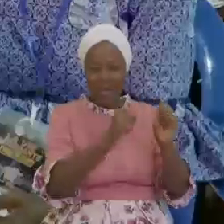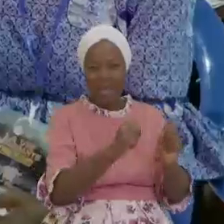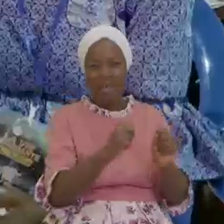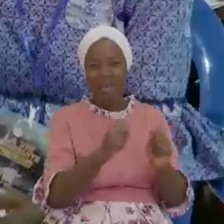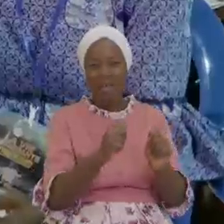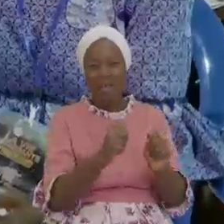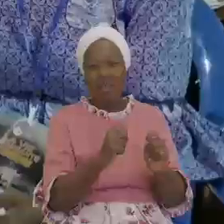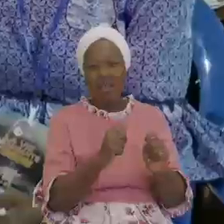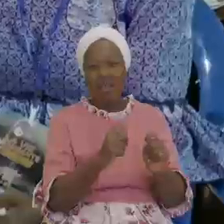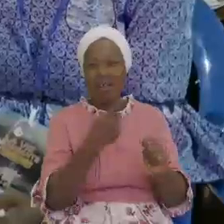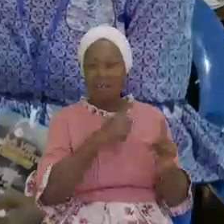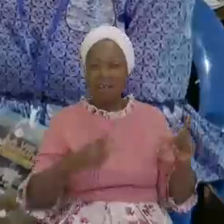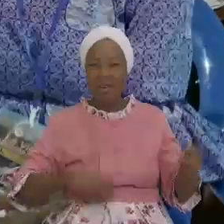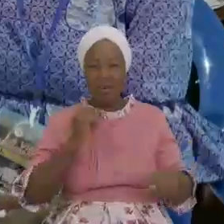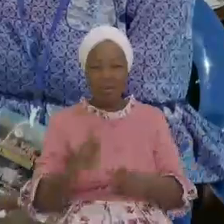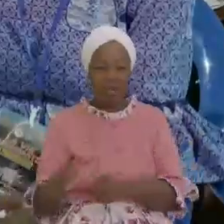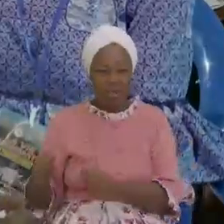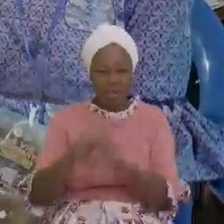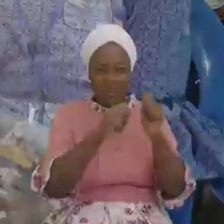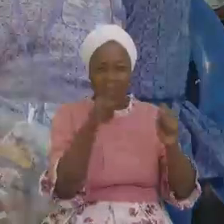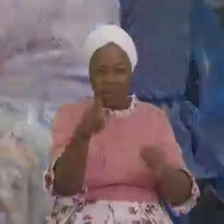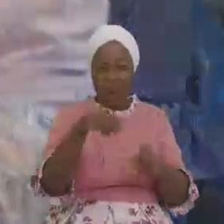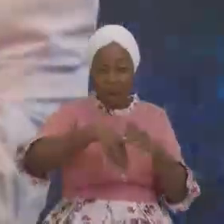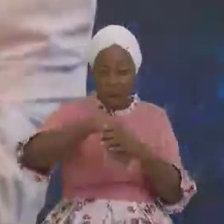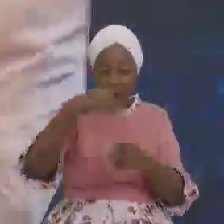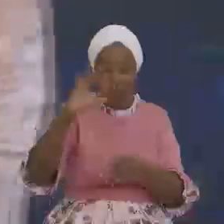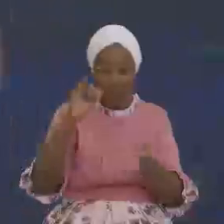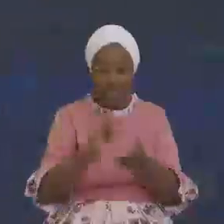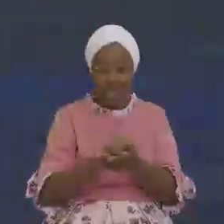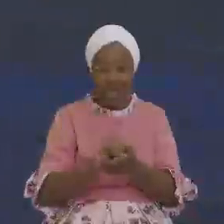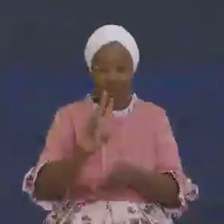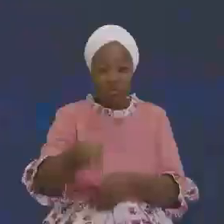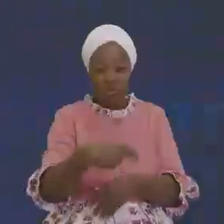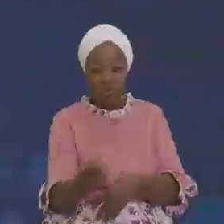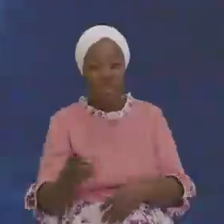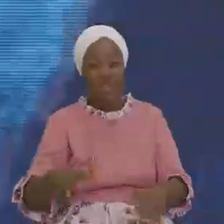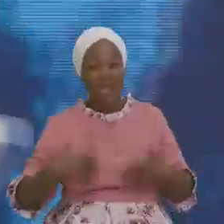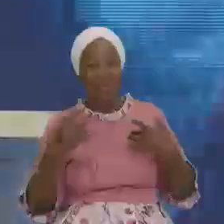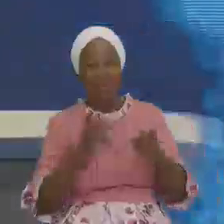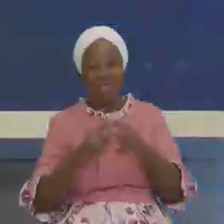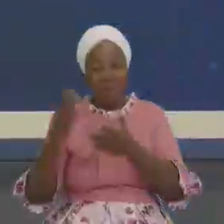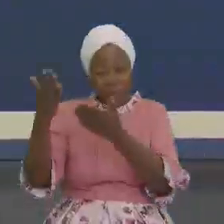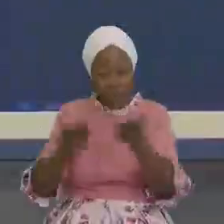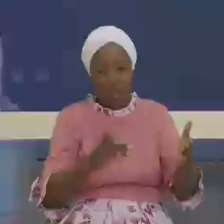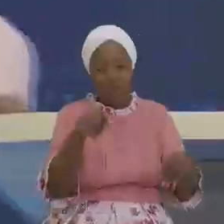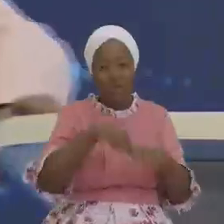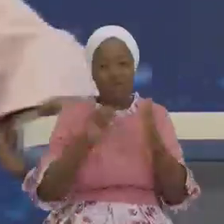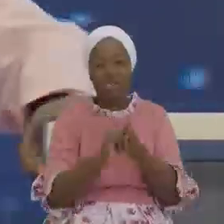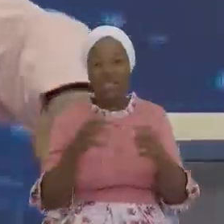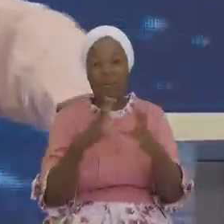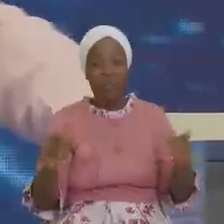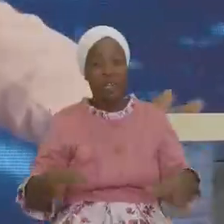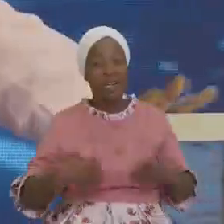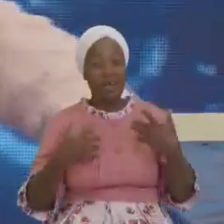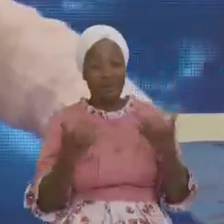The Lord will transfer you out of that useless life and bring you into the abundant life tonight